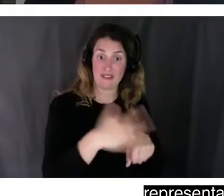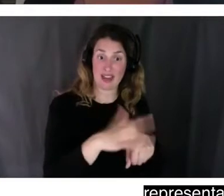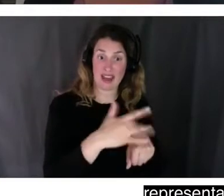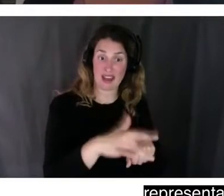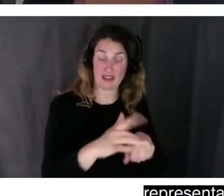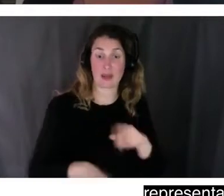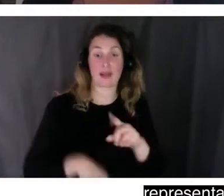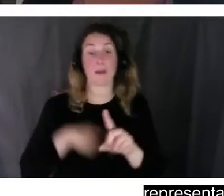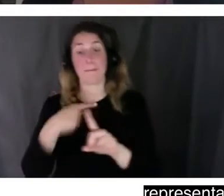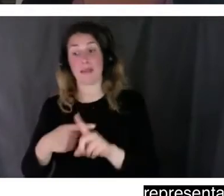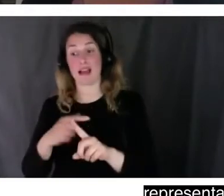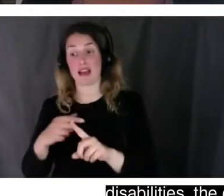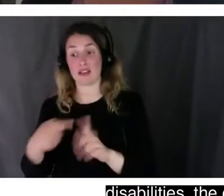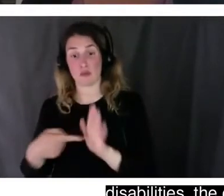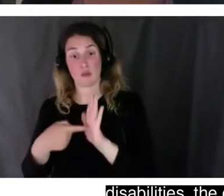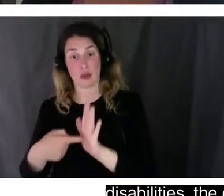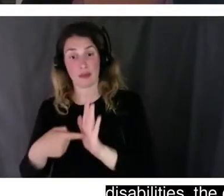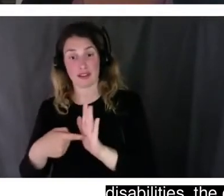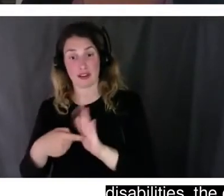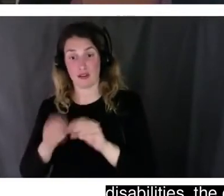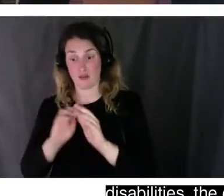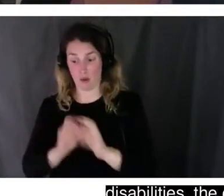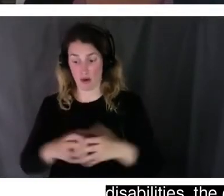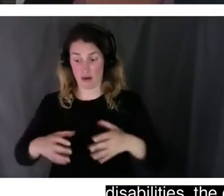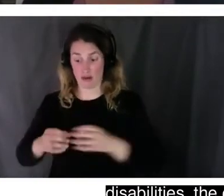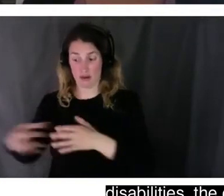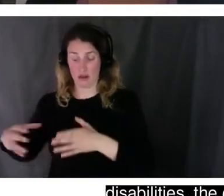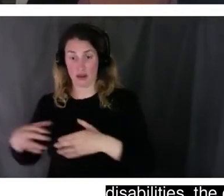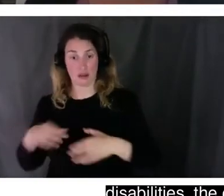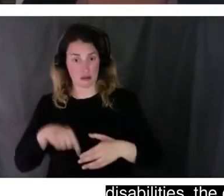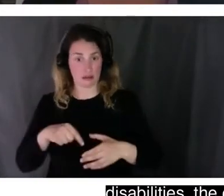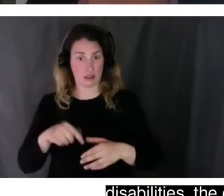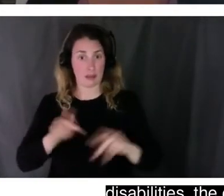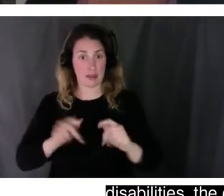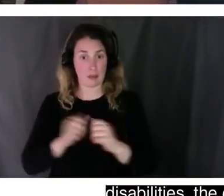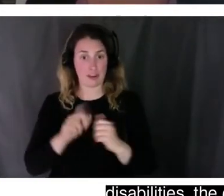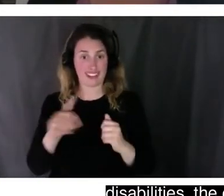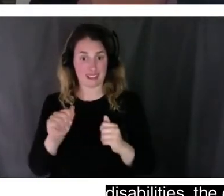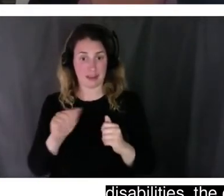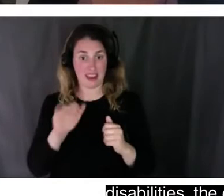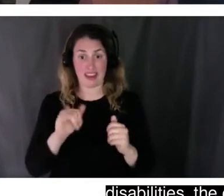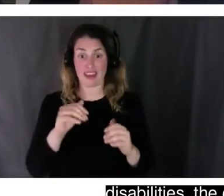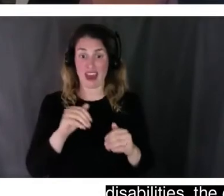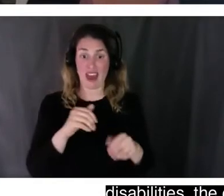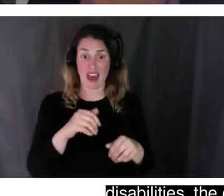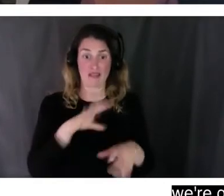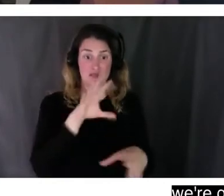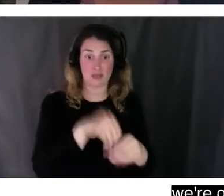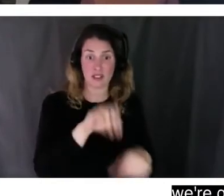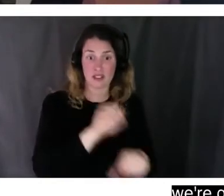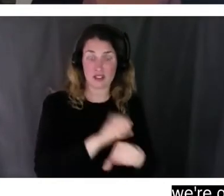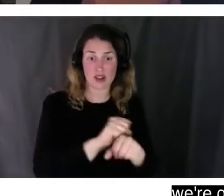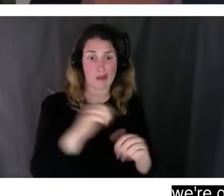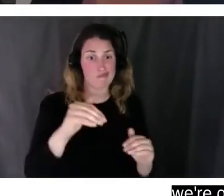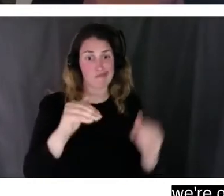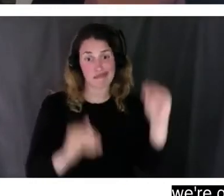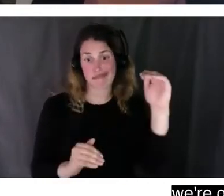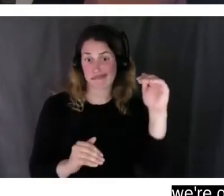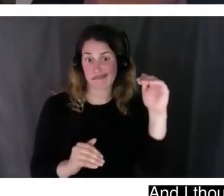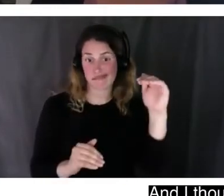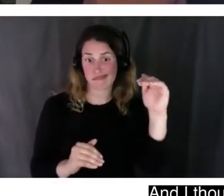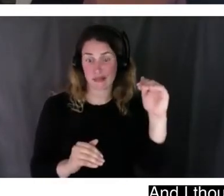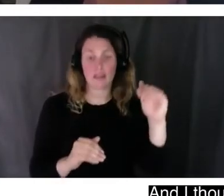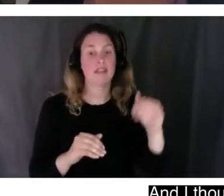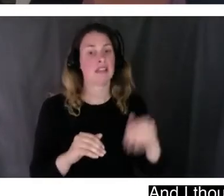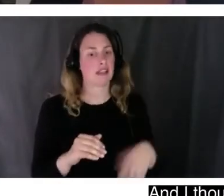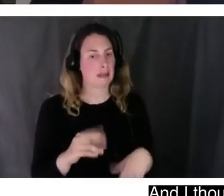representation with respect to people with disabilities. The gap has increased, so which means we're going in the